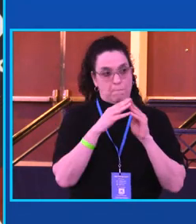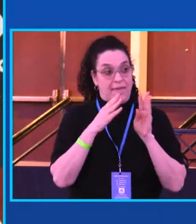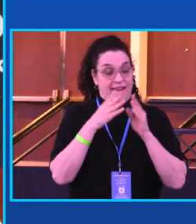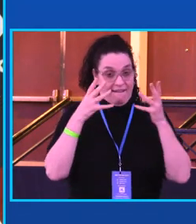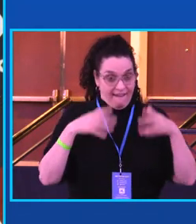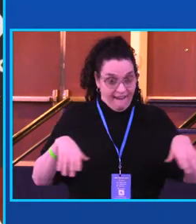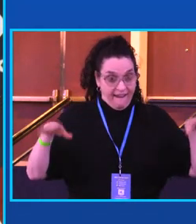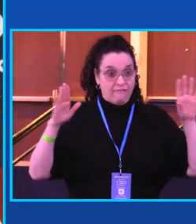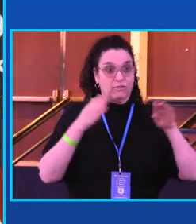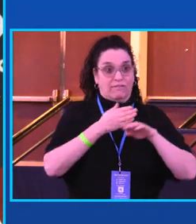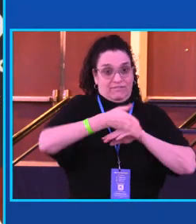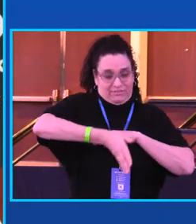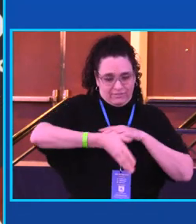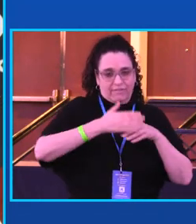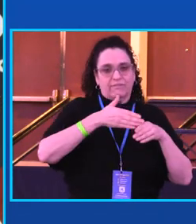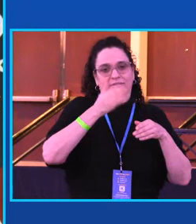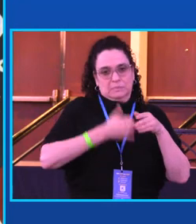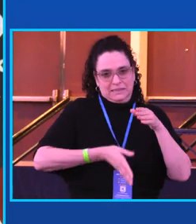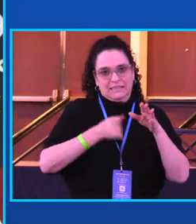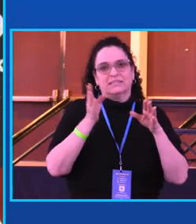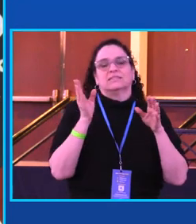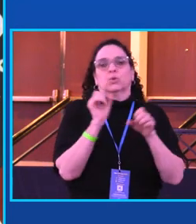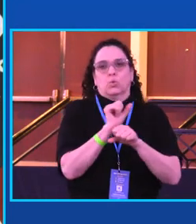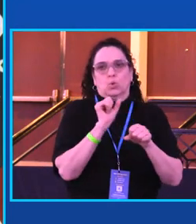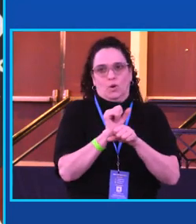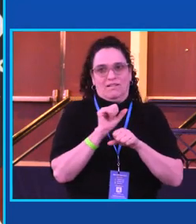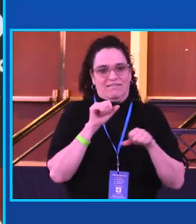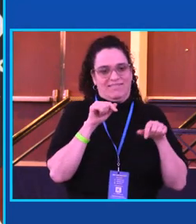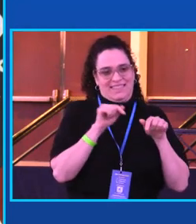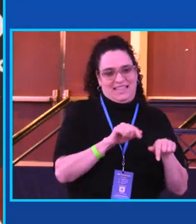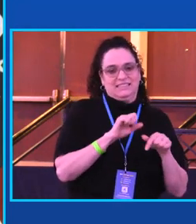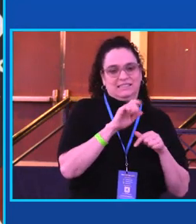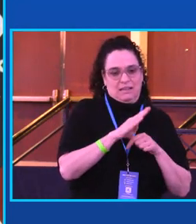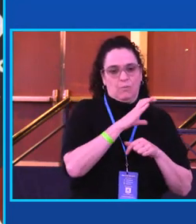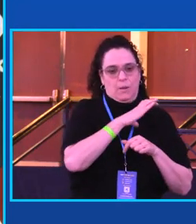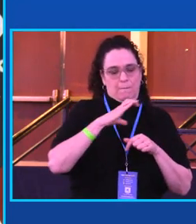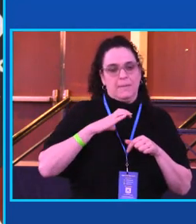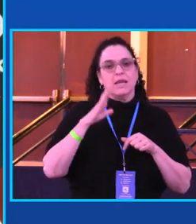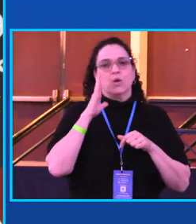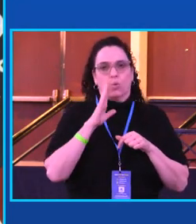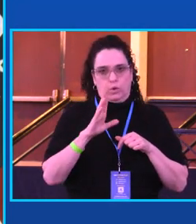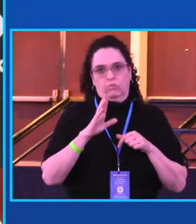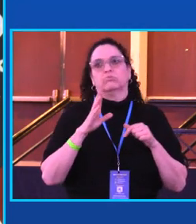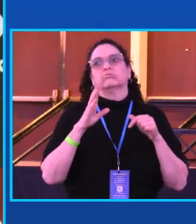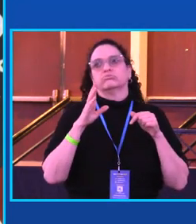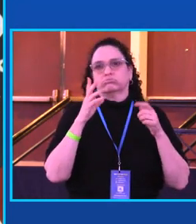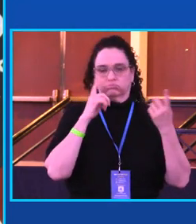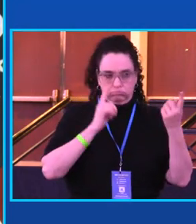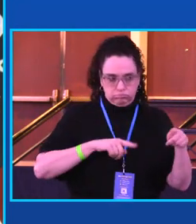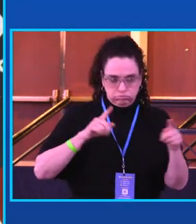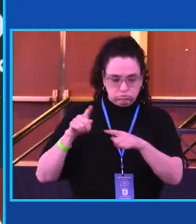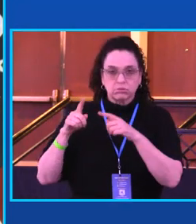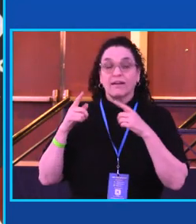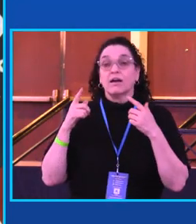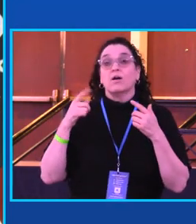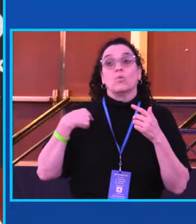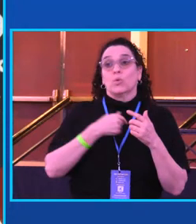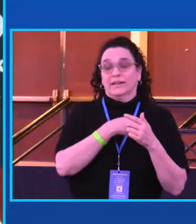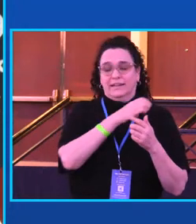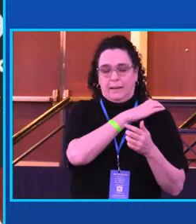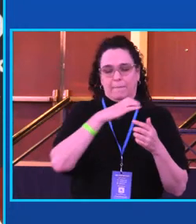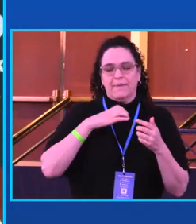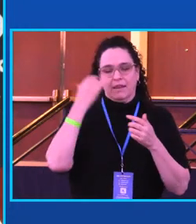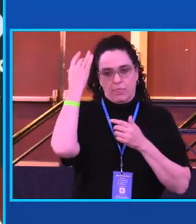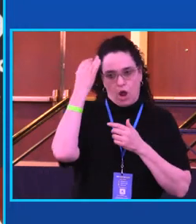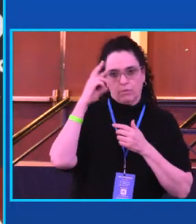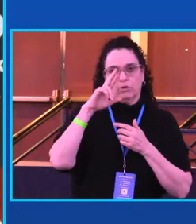its work, this subcommittee will be dissolved. And finally, the committee considered a resolution referred to the Rules and Bylaws Committee